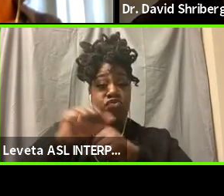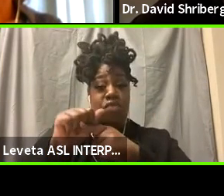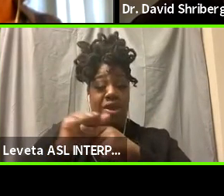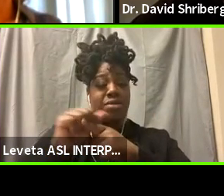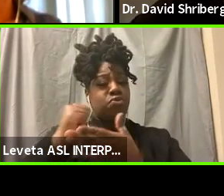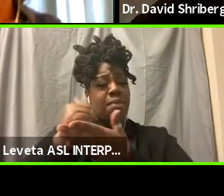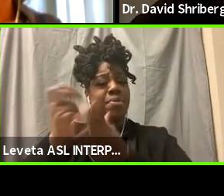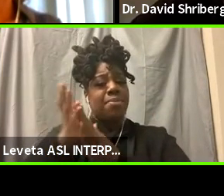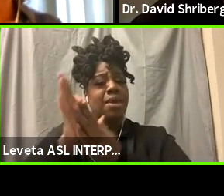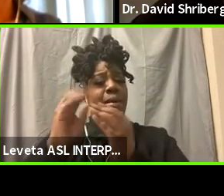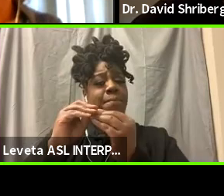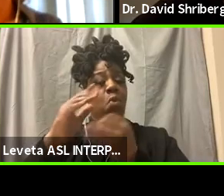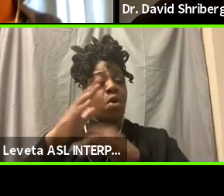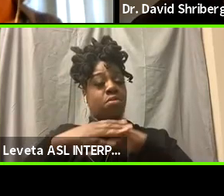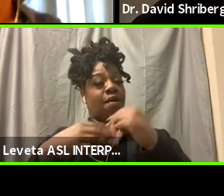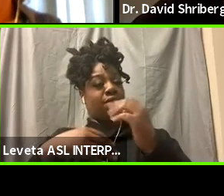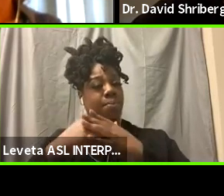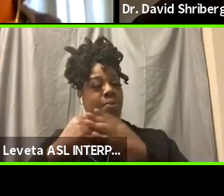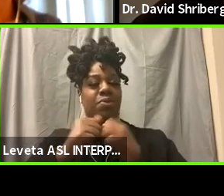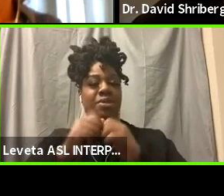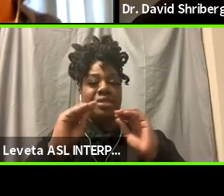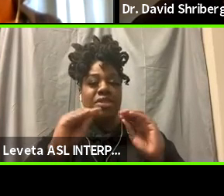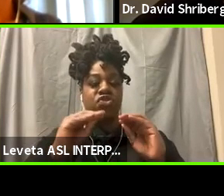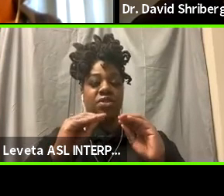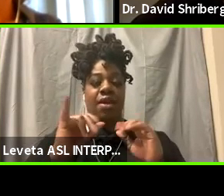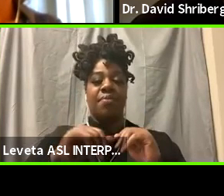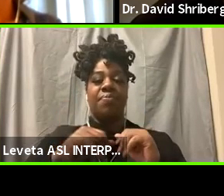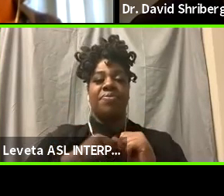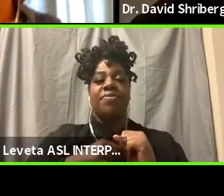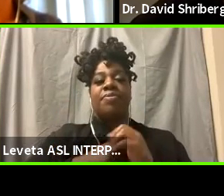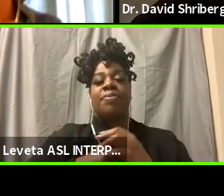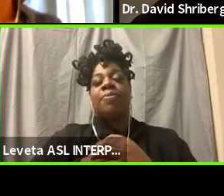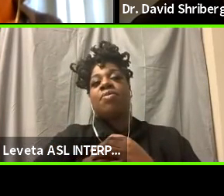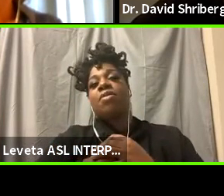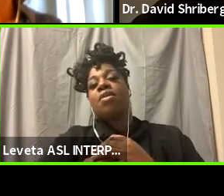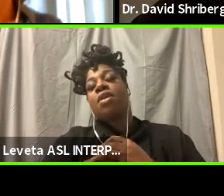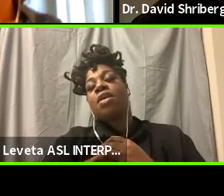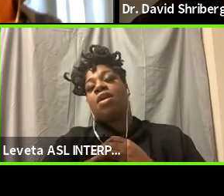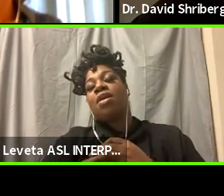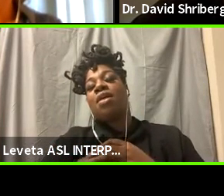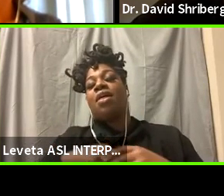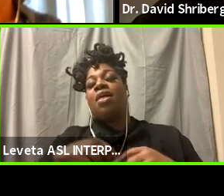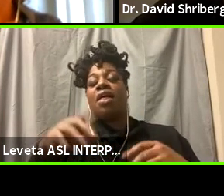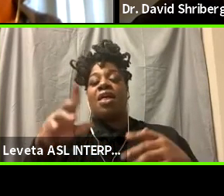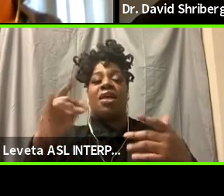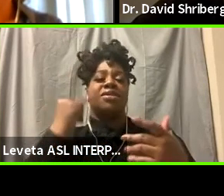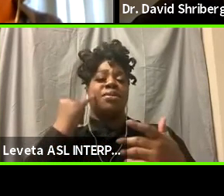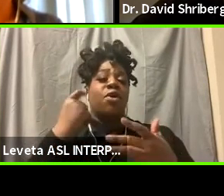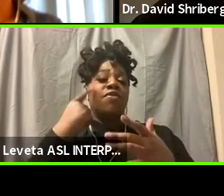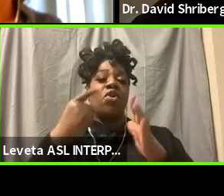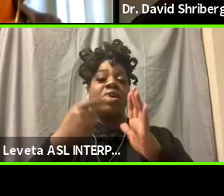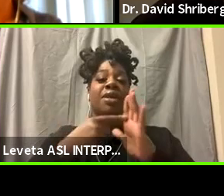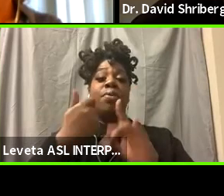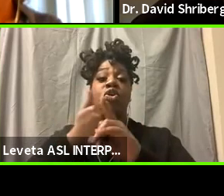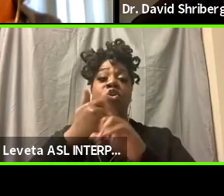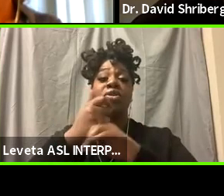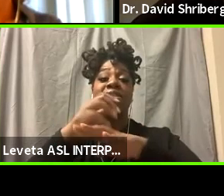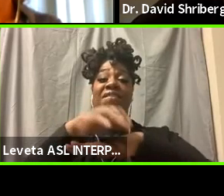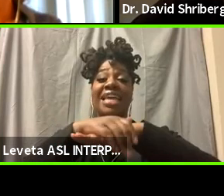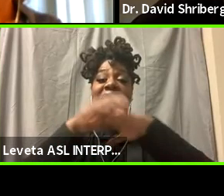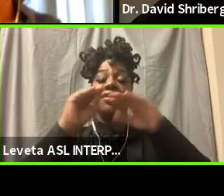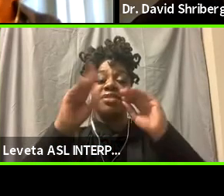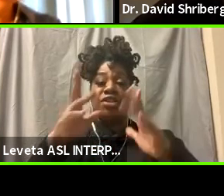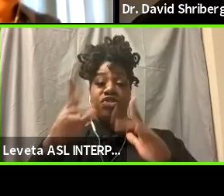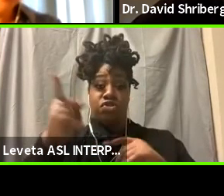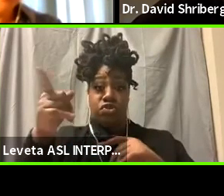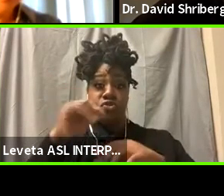bring up this example when I talk about SEL. If you are a teacher, let's say you're an English teacher who's teaching Romeo and Juliet,